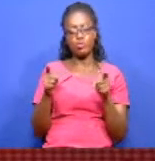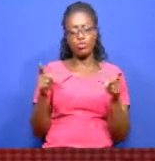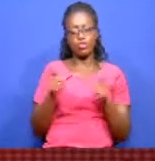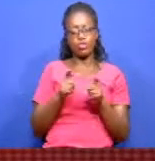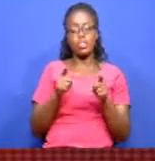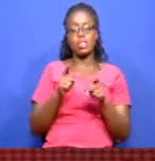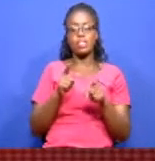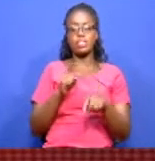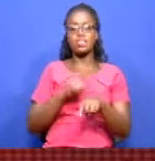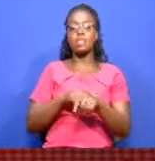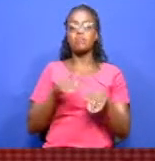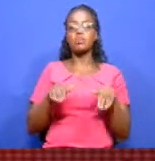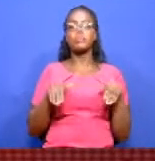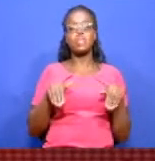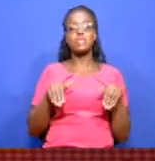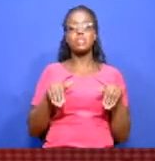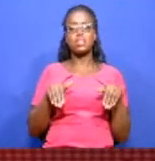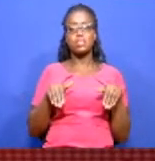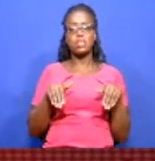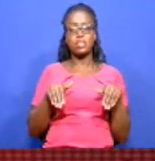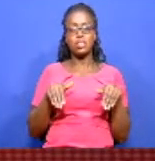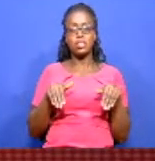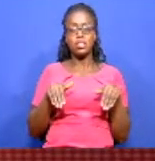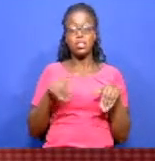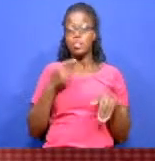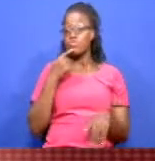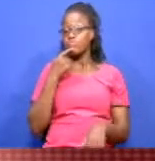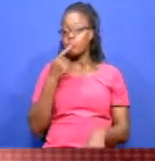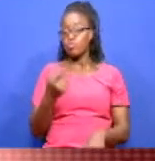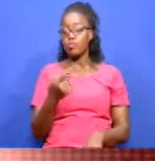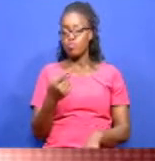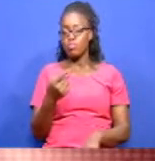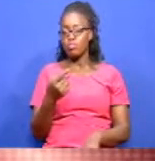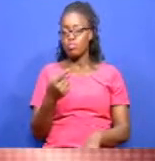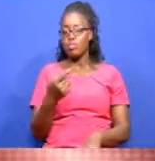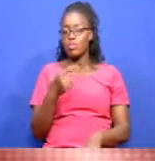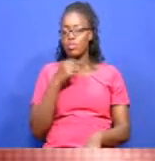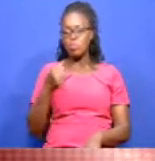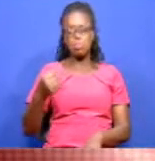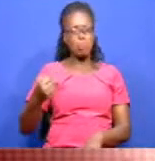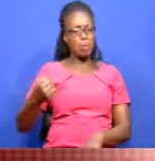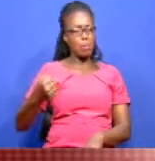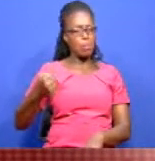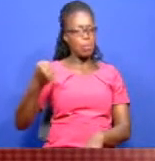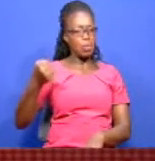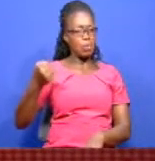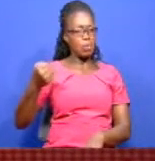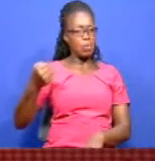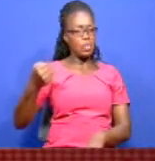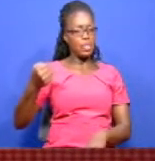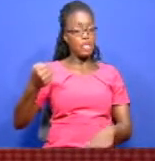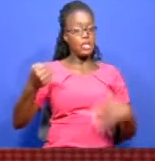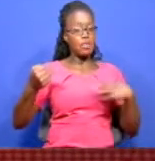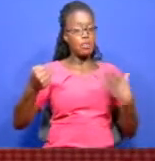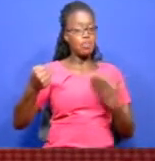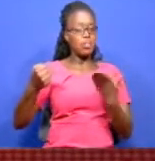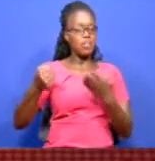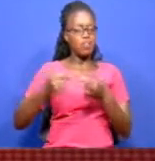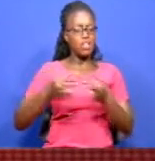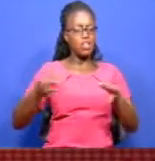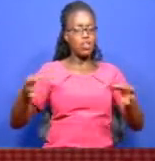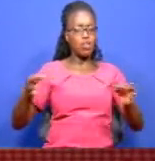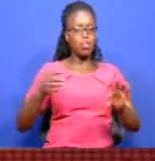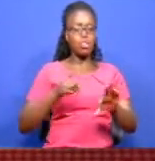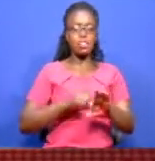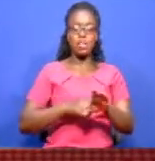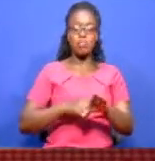time so that we do not hold truckers there for too long, that we